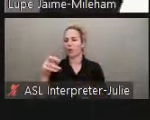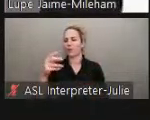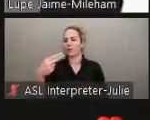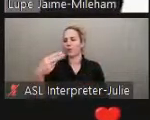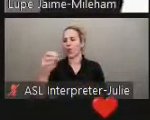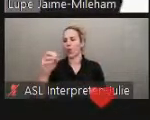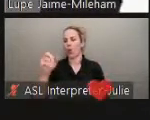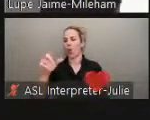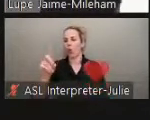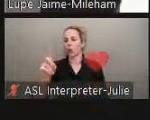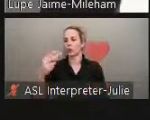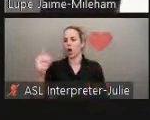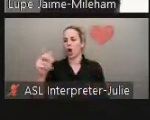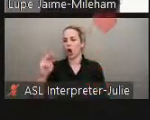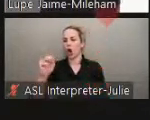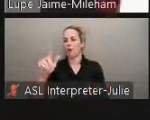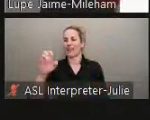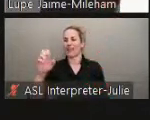discontinued.